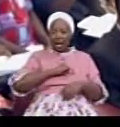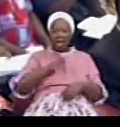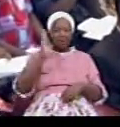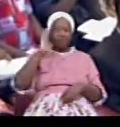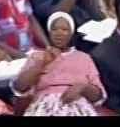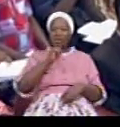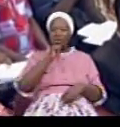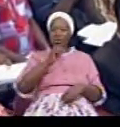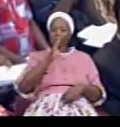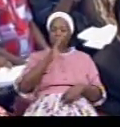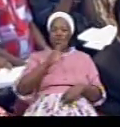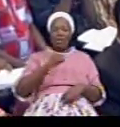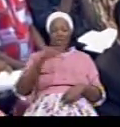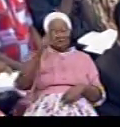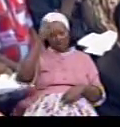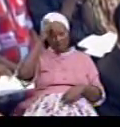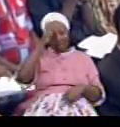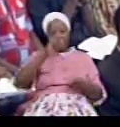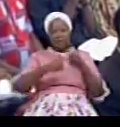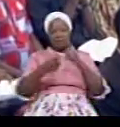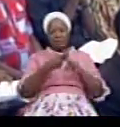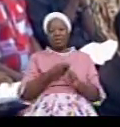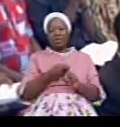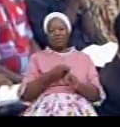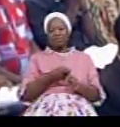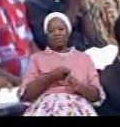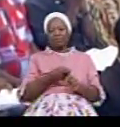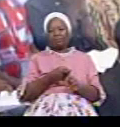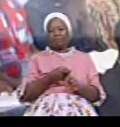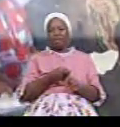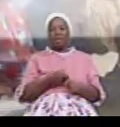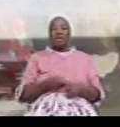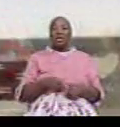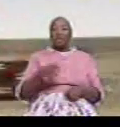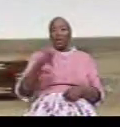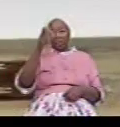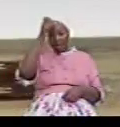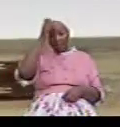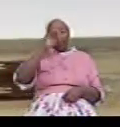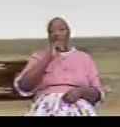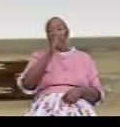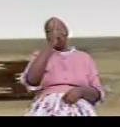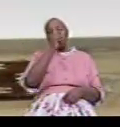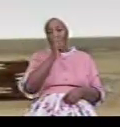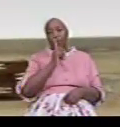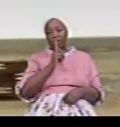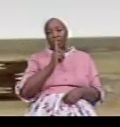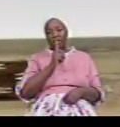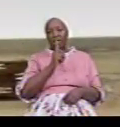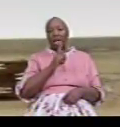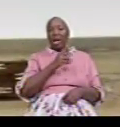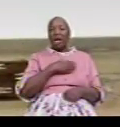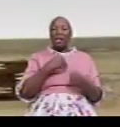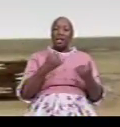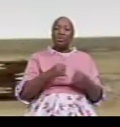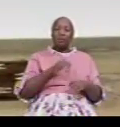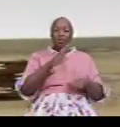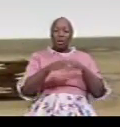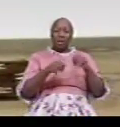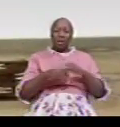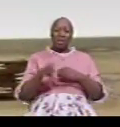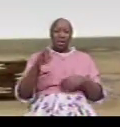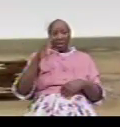He's lonely. He's walking the way to hellfire and he's feeling lonely and he